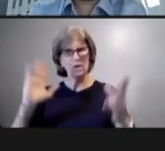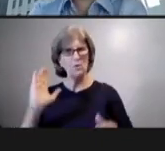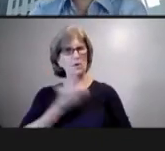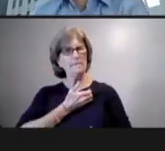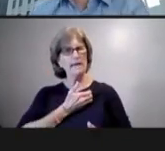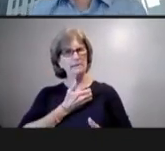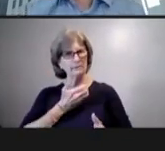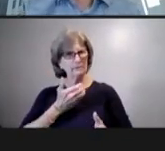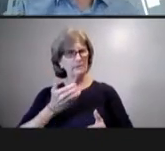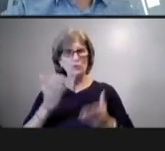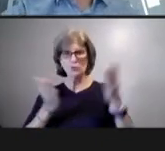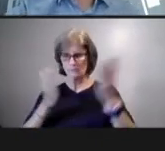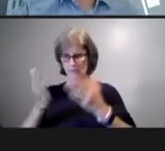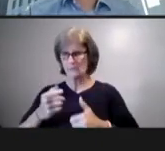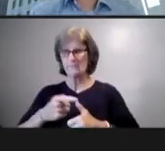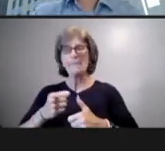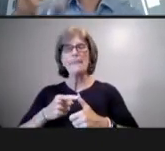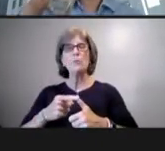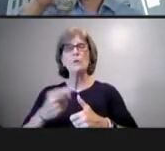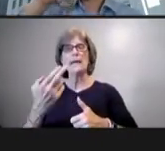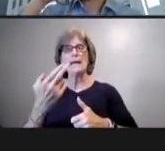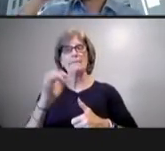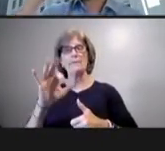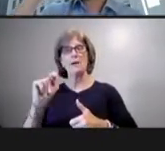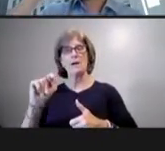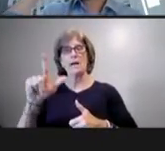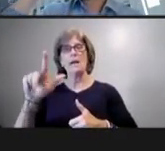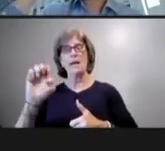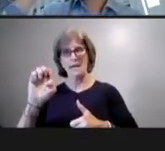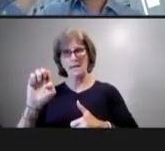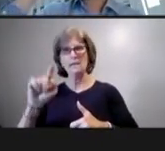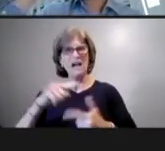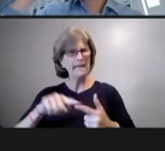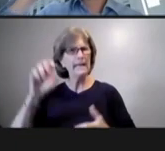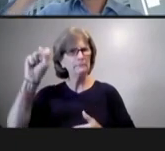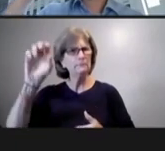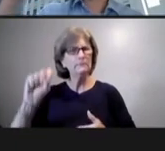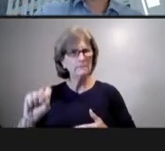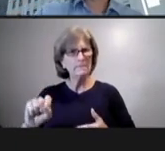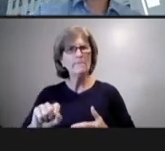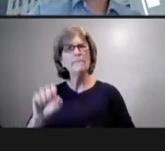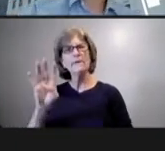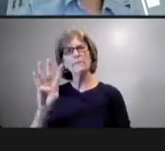can call our hotline at Action Housing, which I can provide